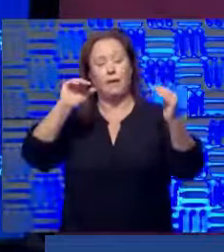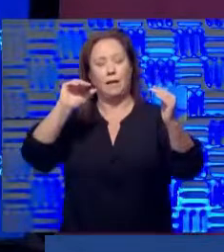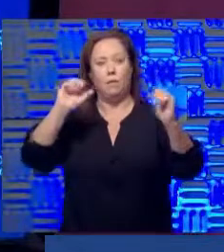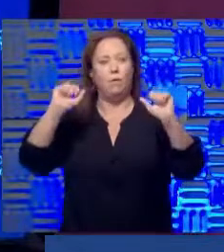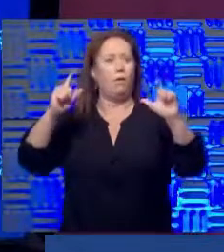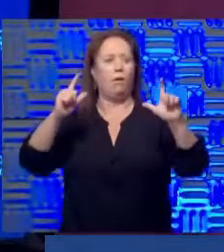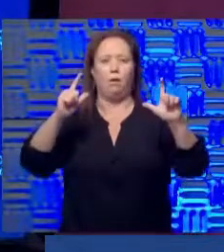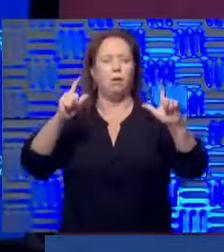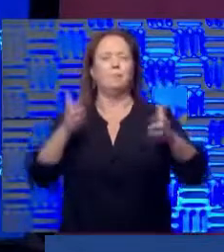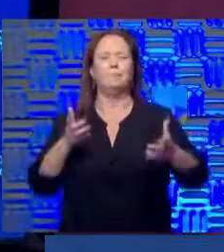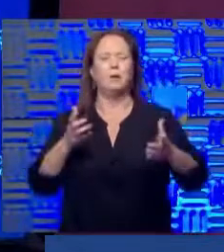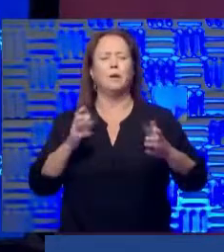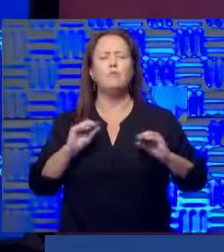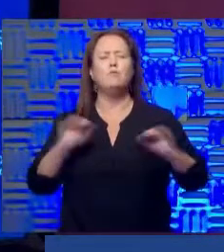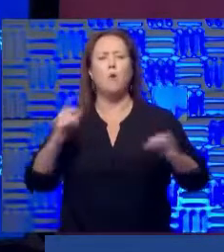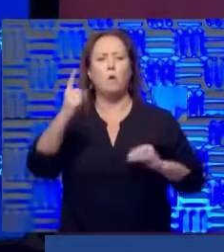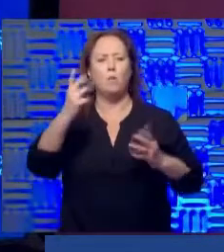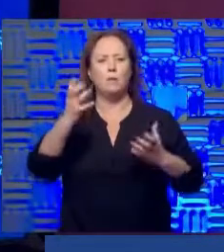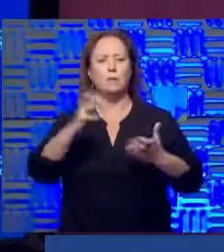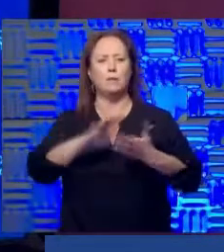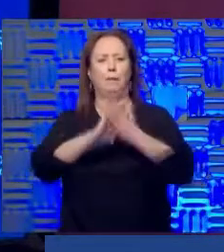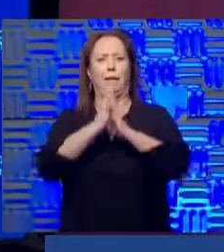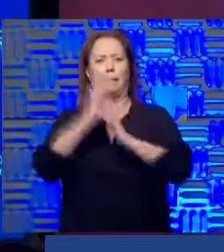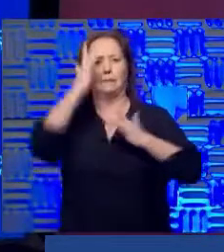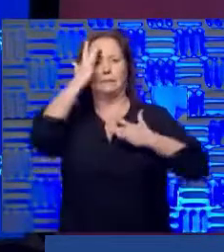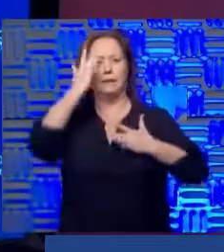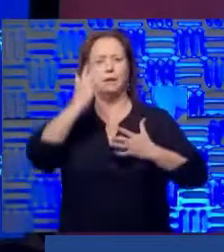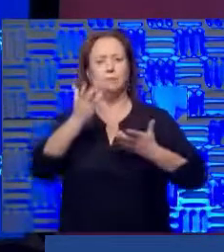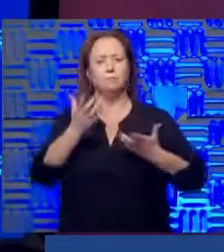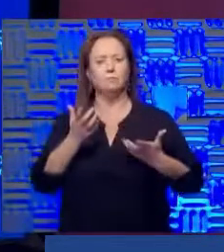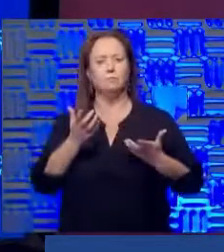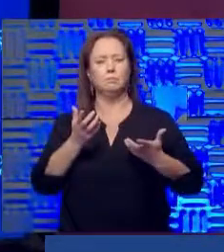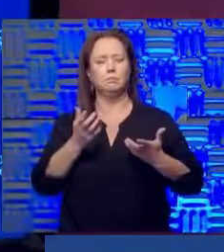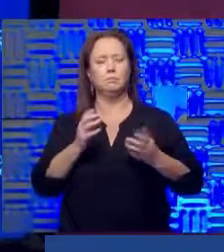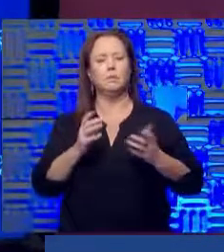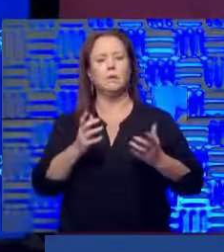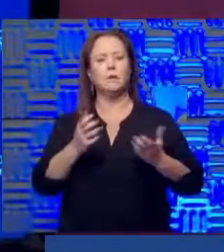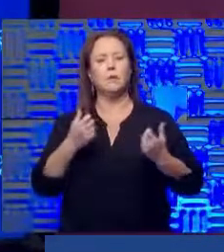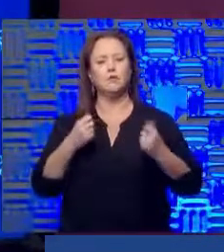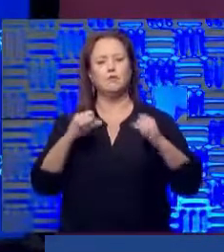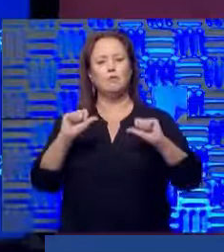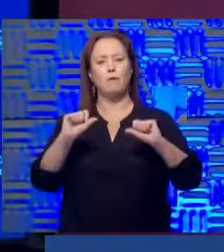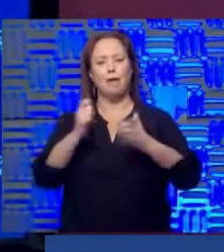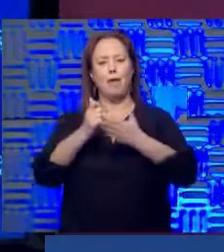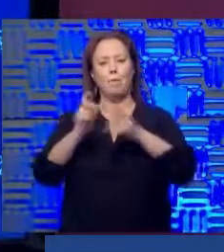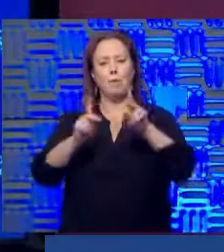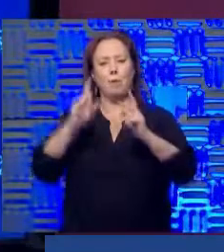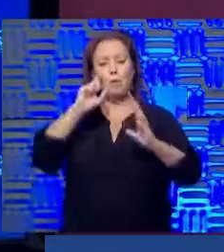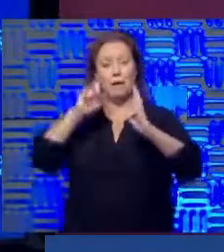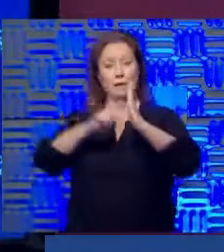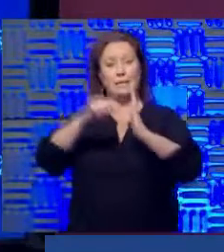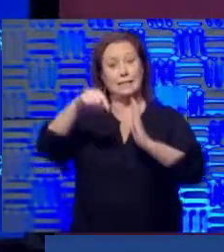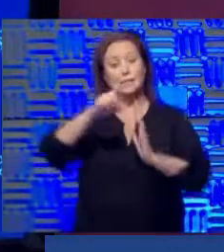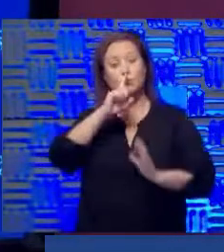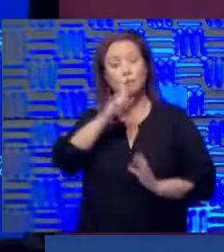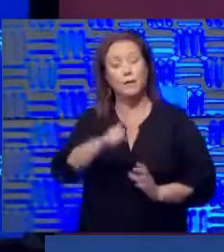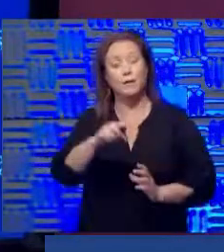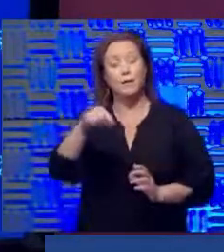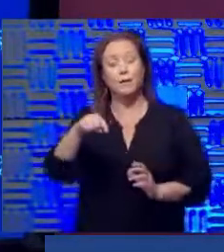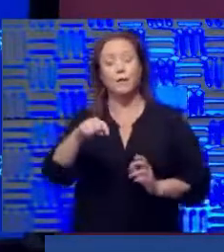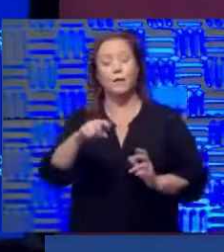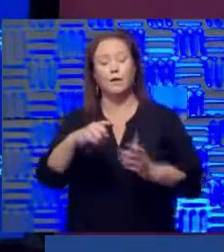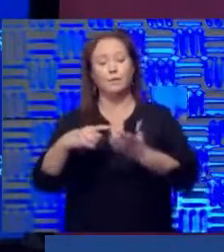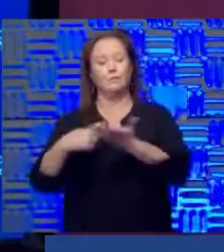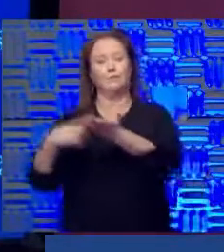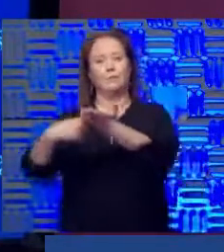nobody wants this thing. And it's just a matter of trying to help people recognize that this is real. There's a lot of talk